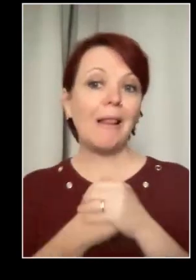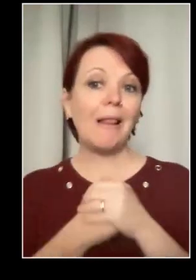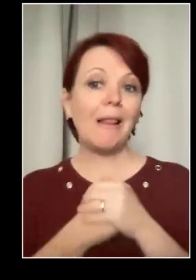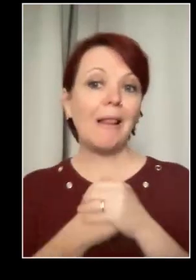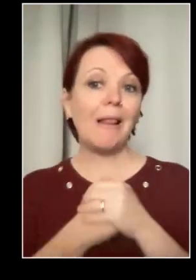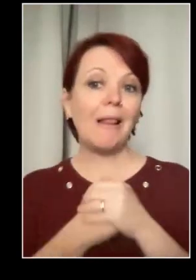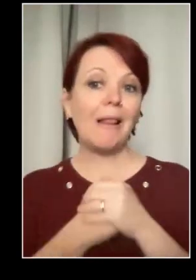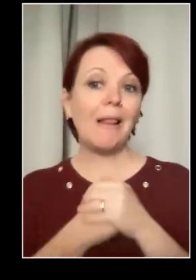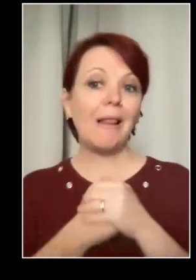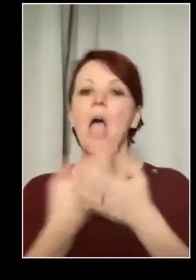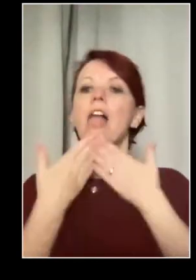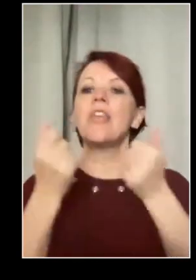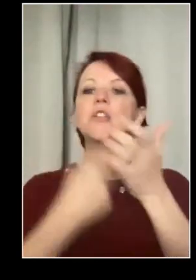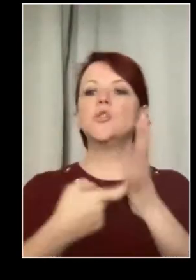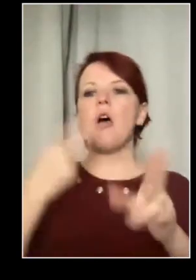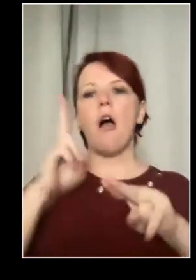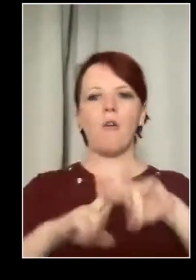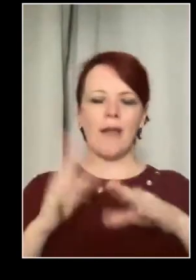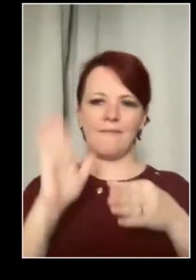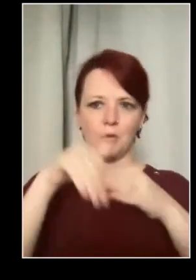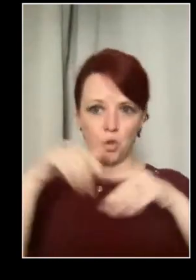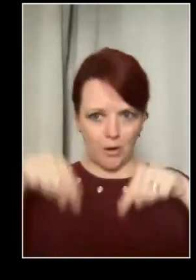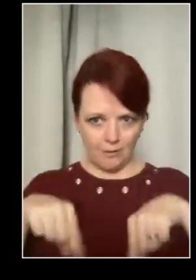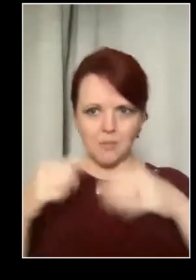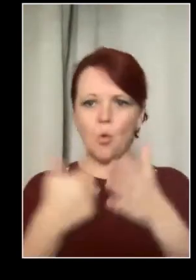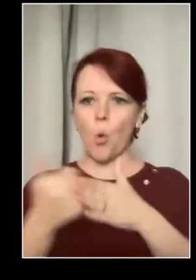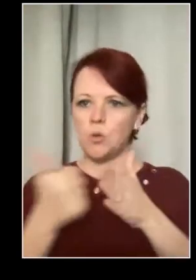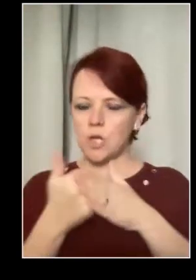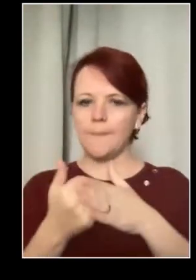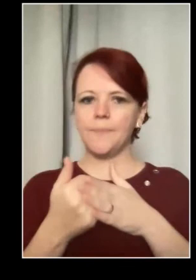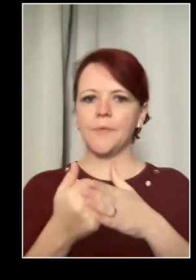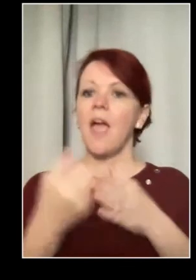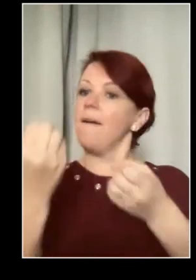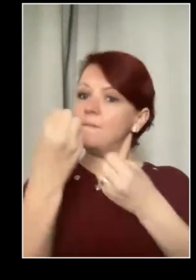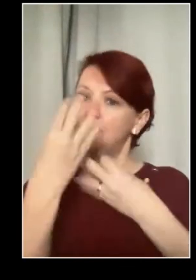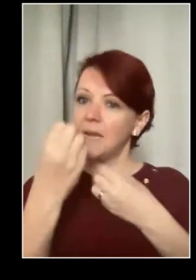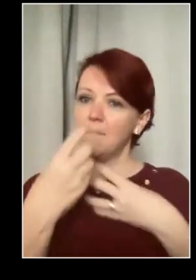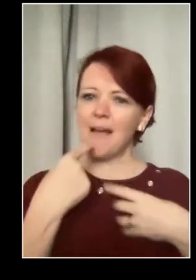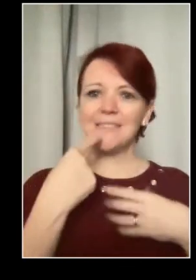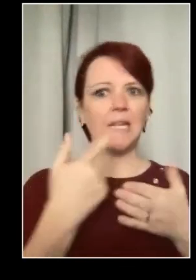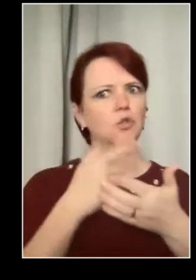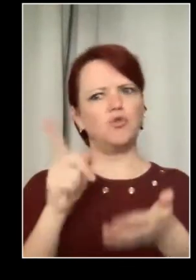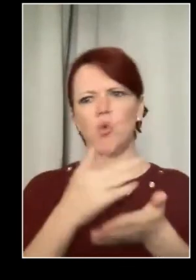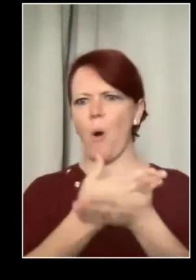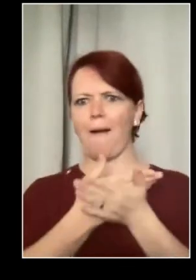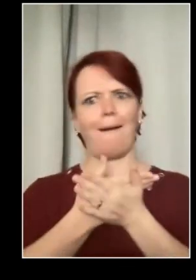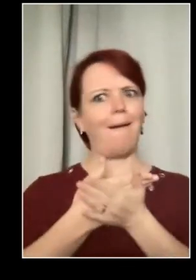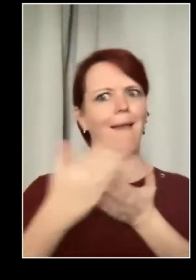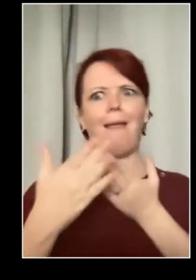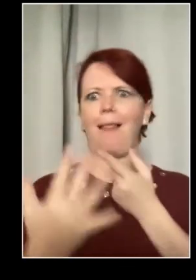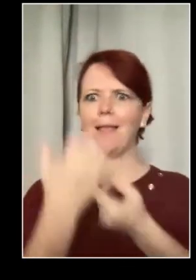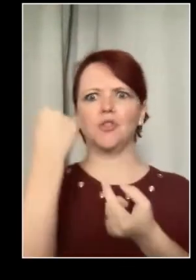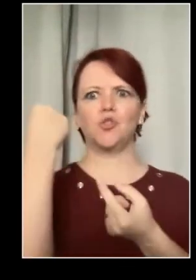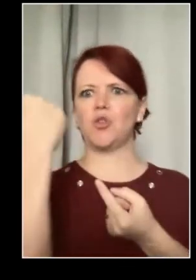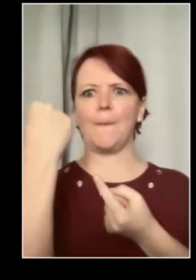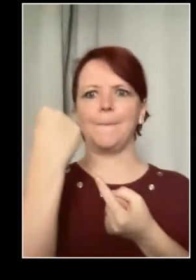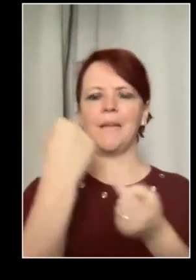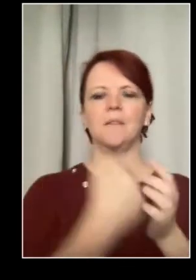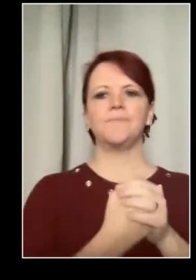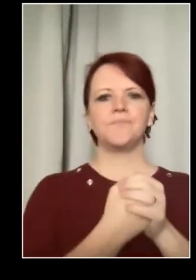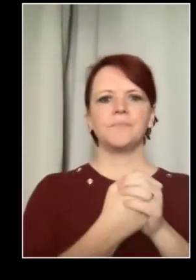the RAF as well for joining us for this award. The judges said that quite clearly you are an apprenticeship champion. As a result of your